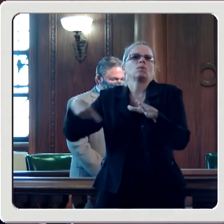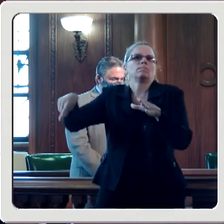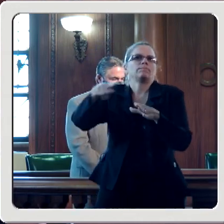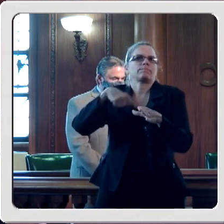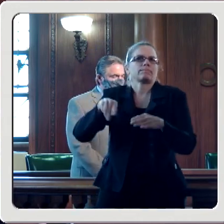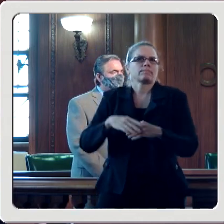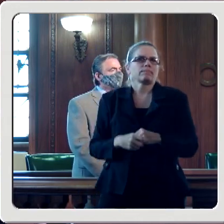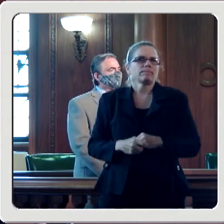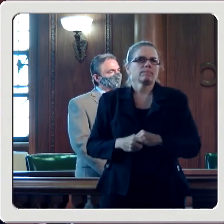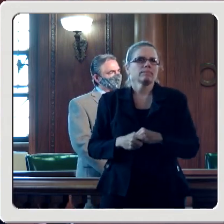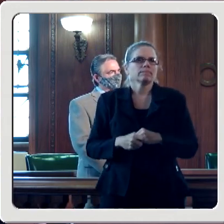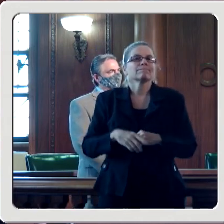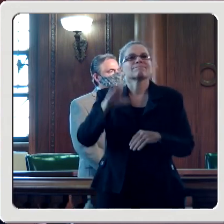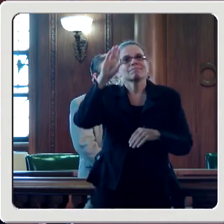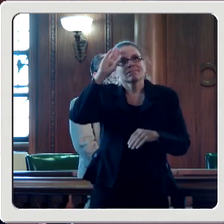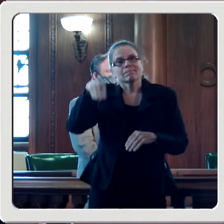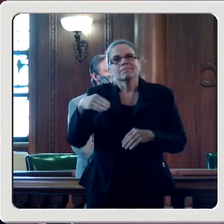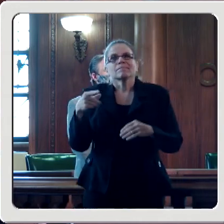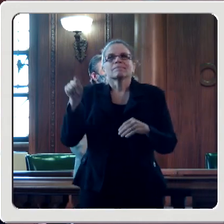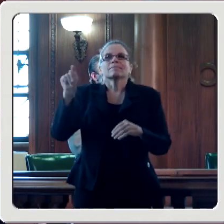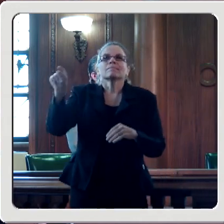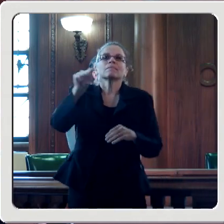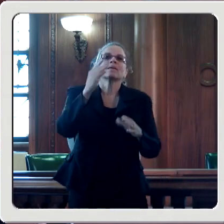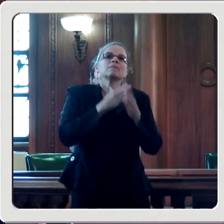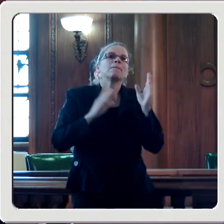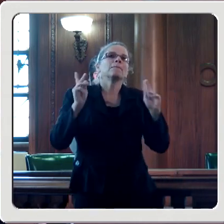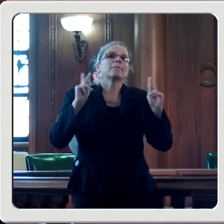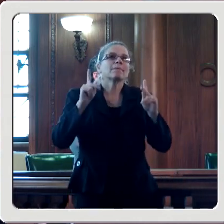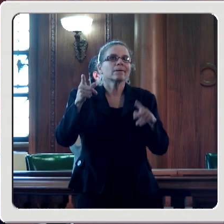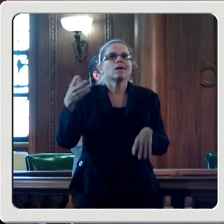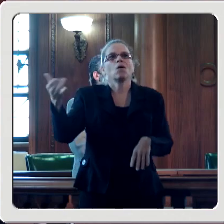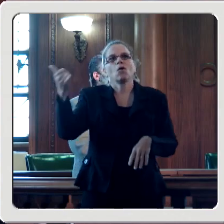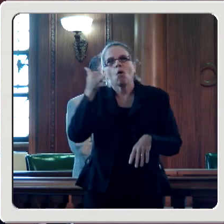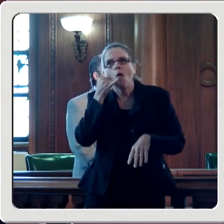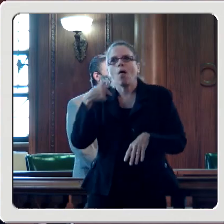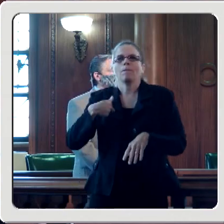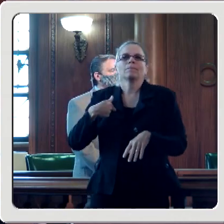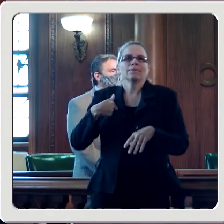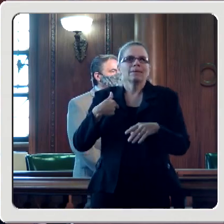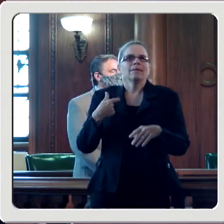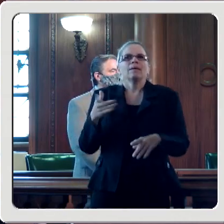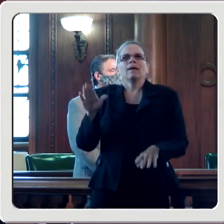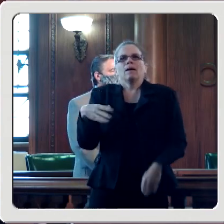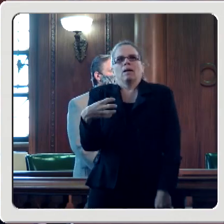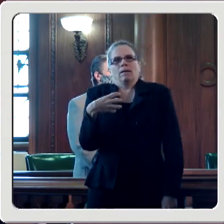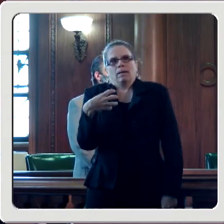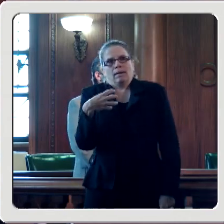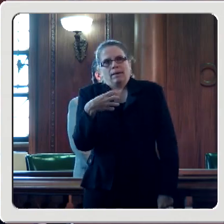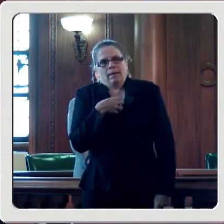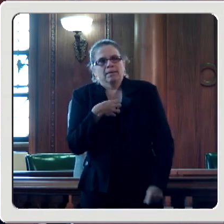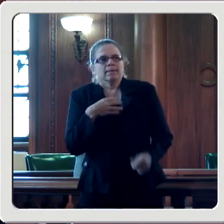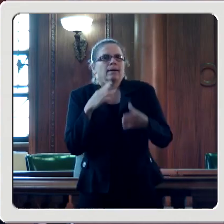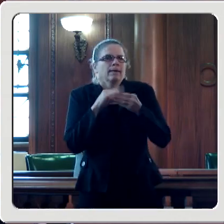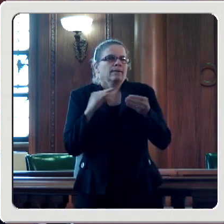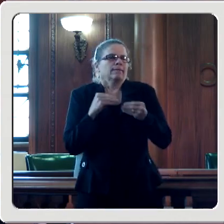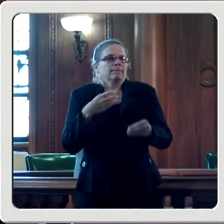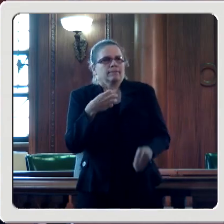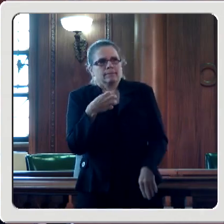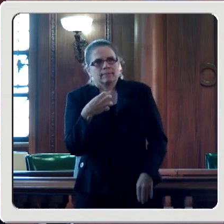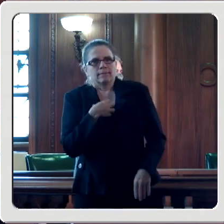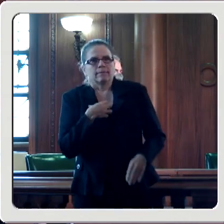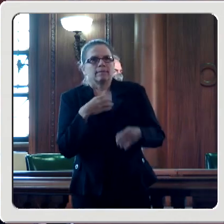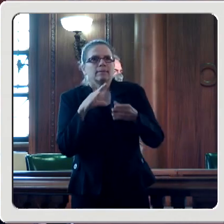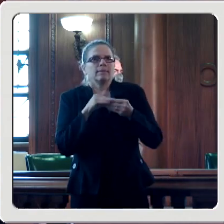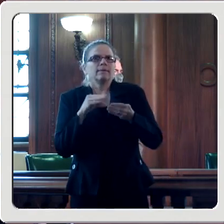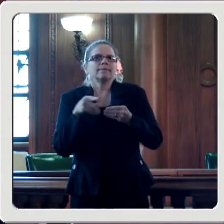heard many individuals who have called me to complain about some of the structures